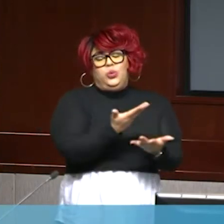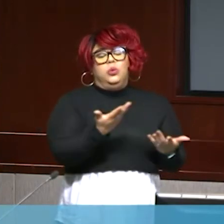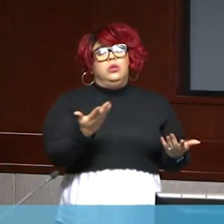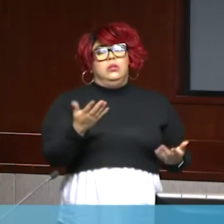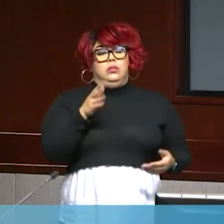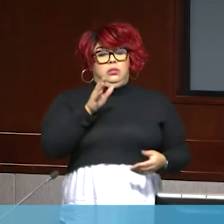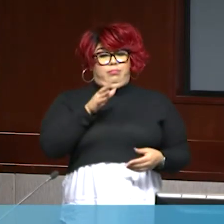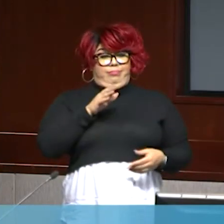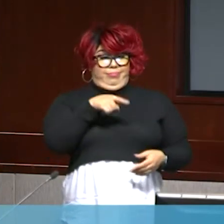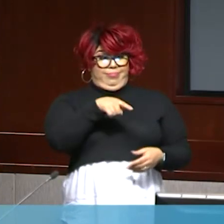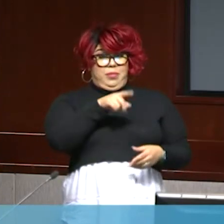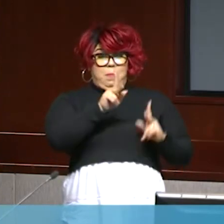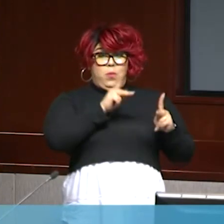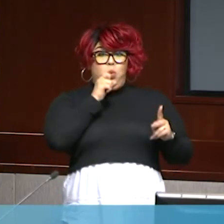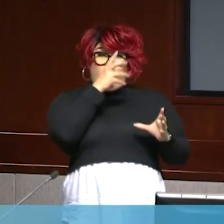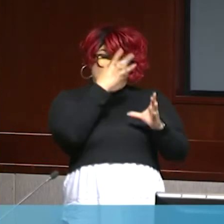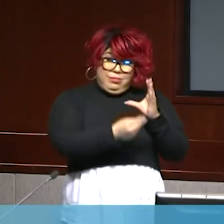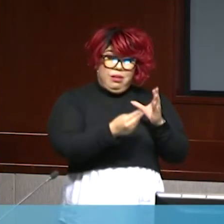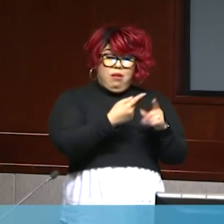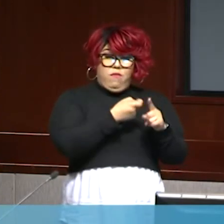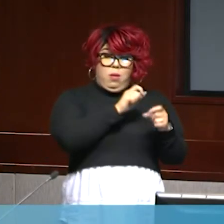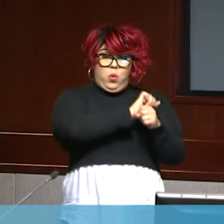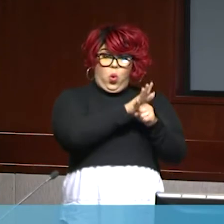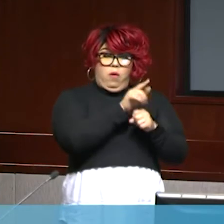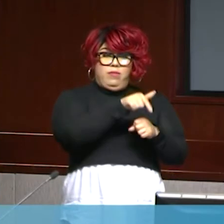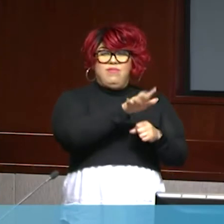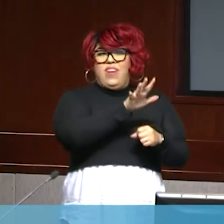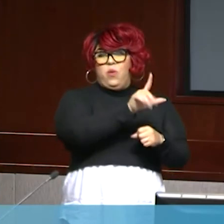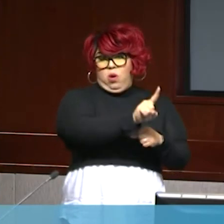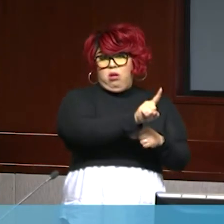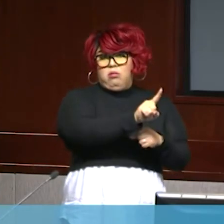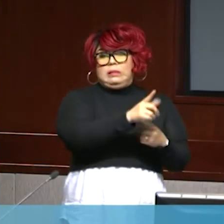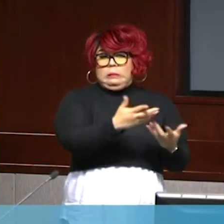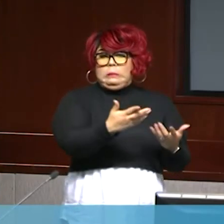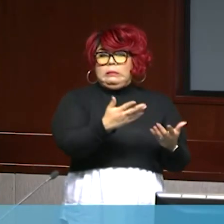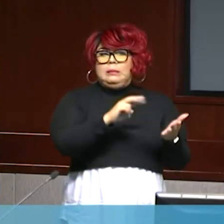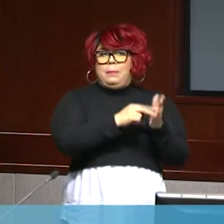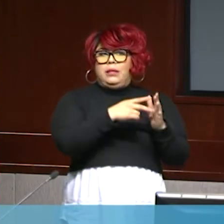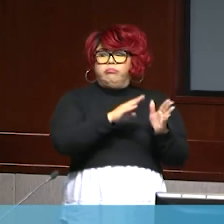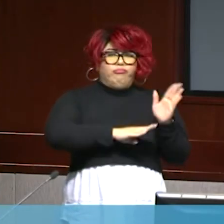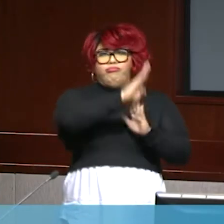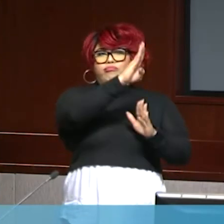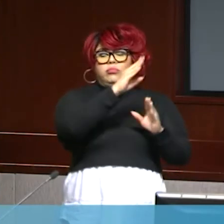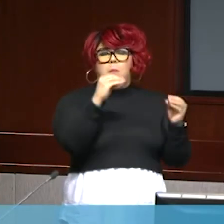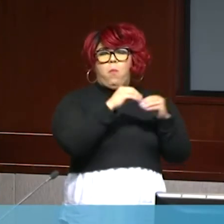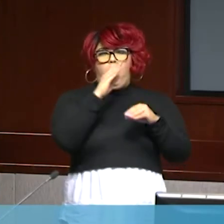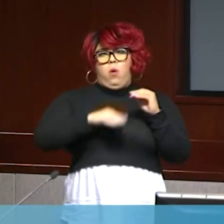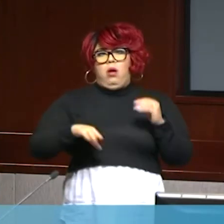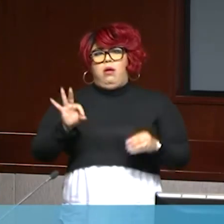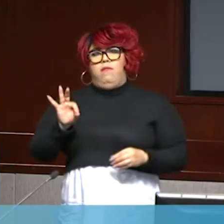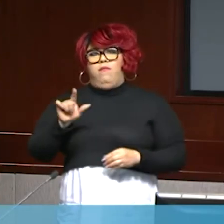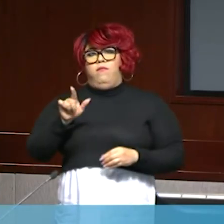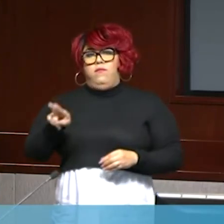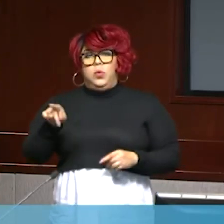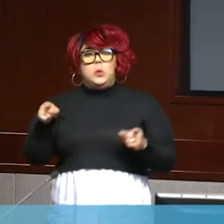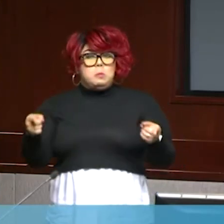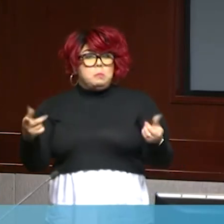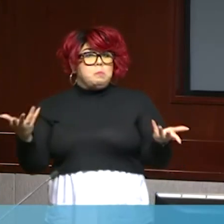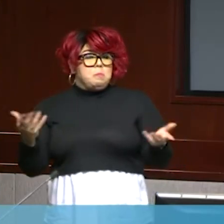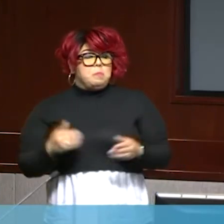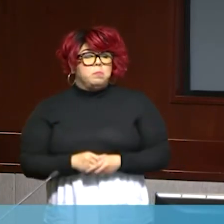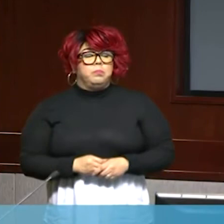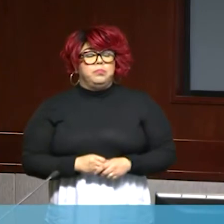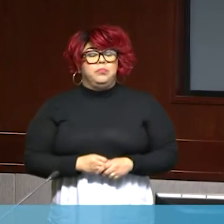due to COVID-19 at this point in time is at 51, and so it is significantly higher than the number of deaths we have attributed to